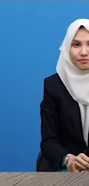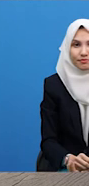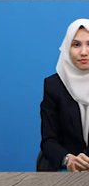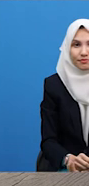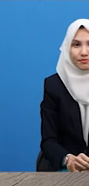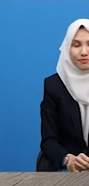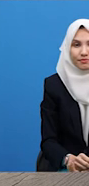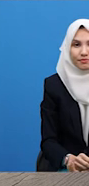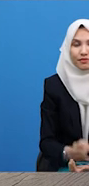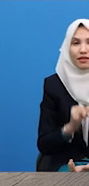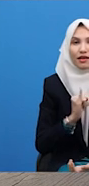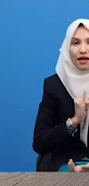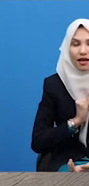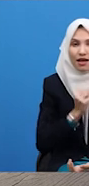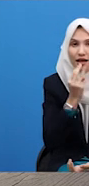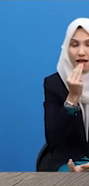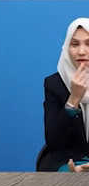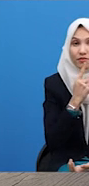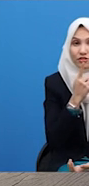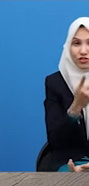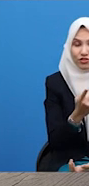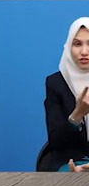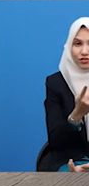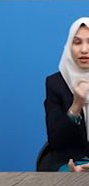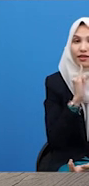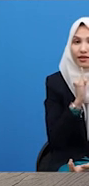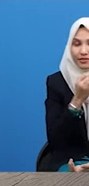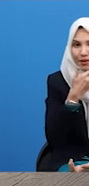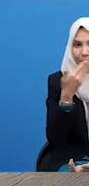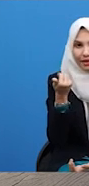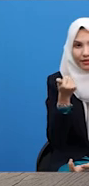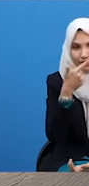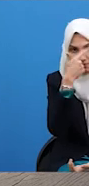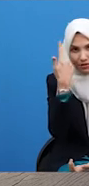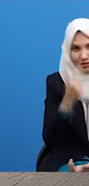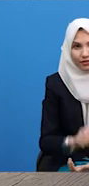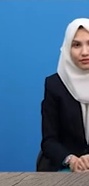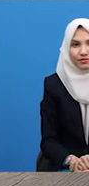I'm sure. It's better because.